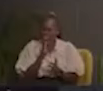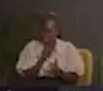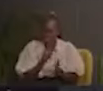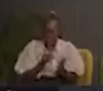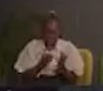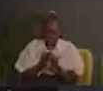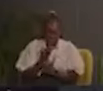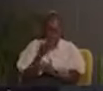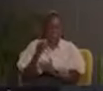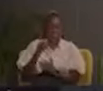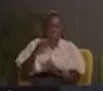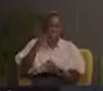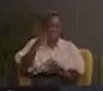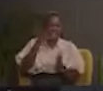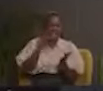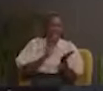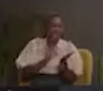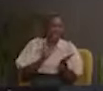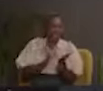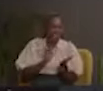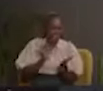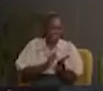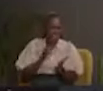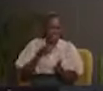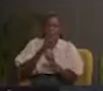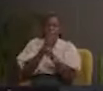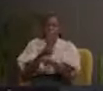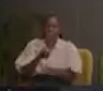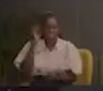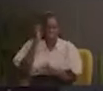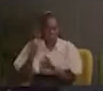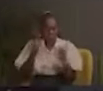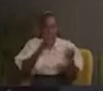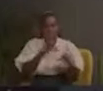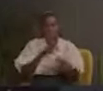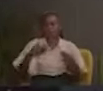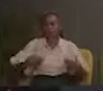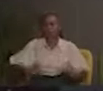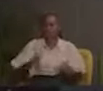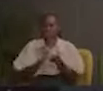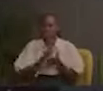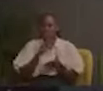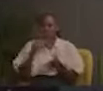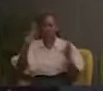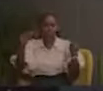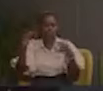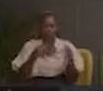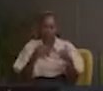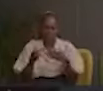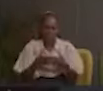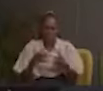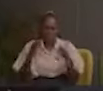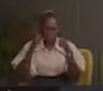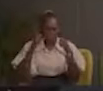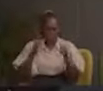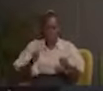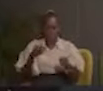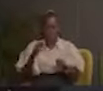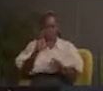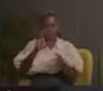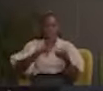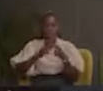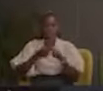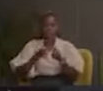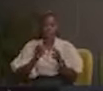the advantage of the gifts that he has placed in the body. That no matter the strength of your relationship with God, you will